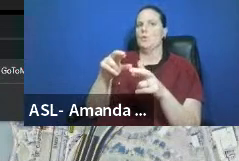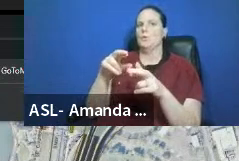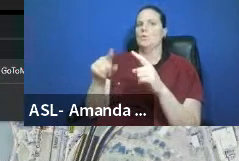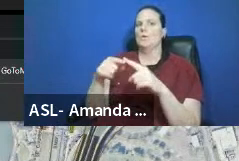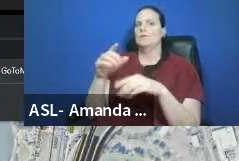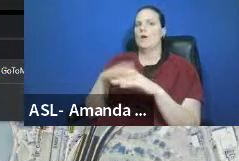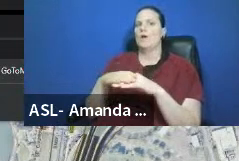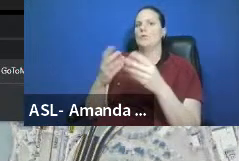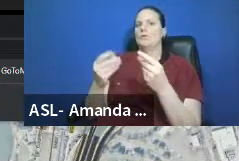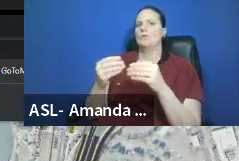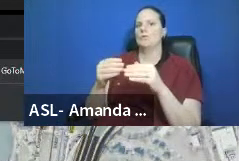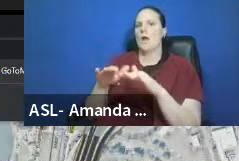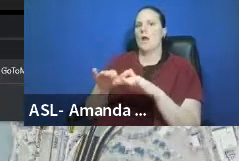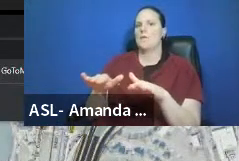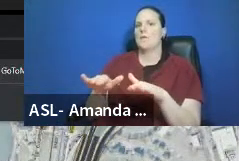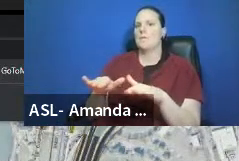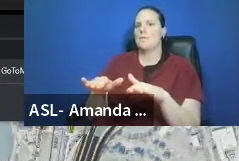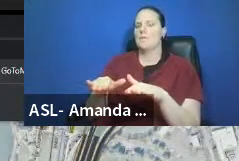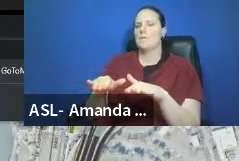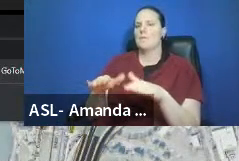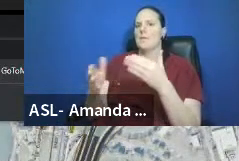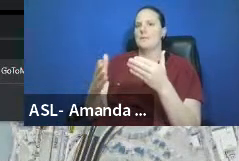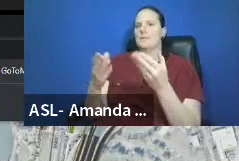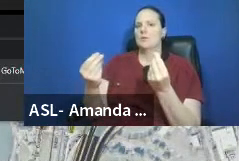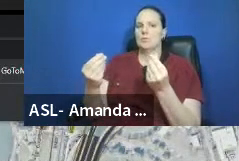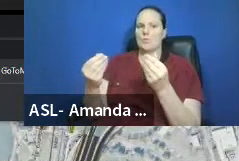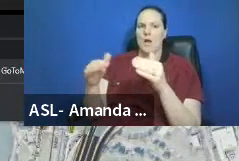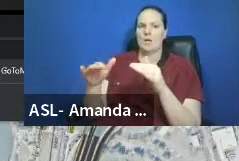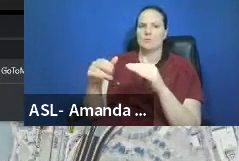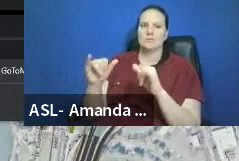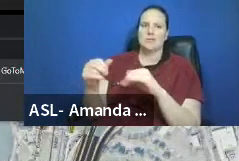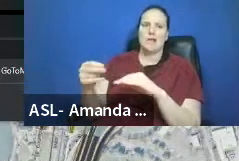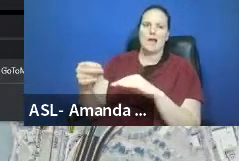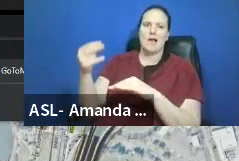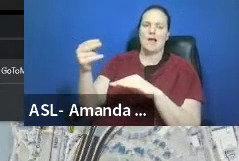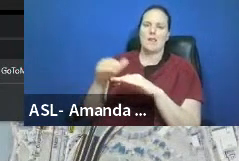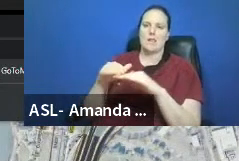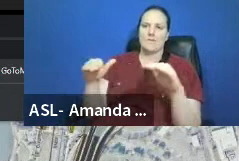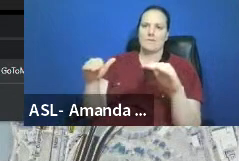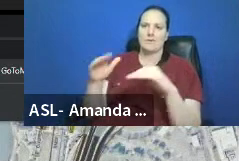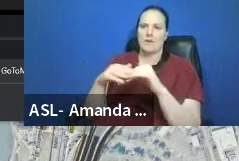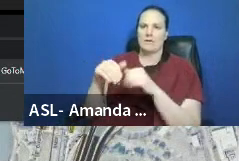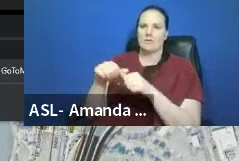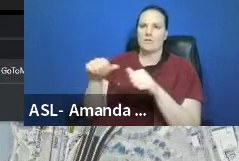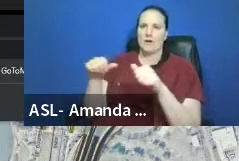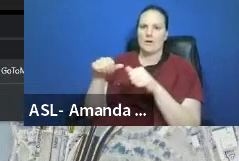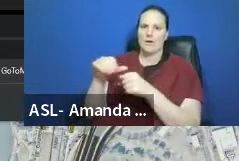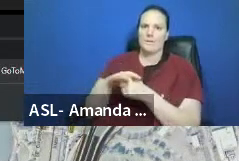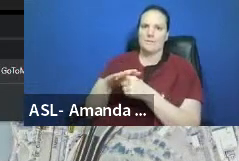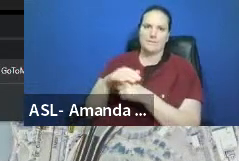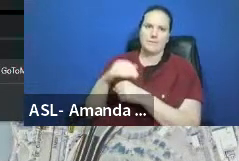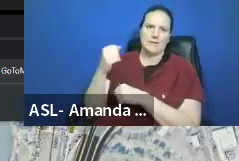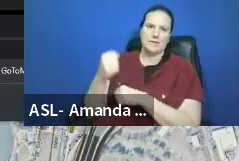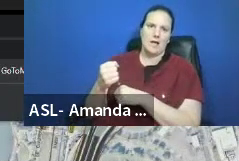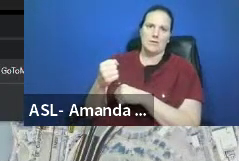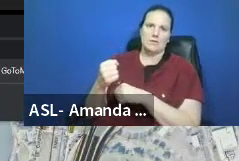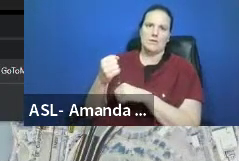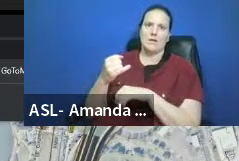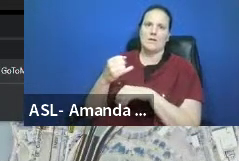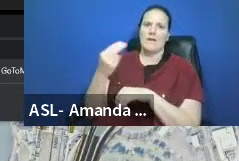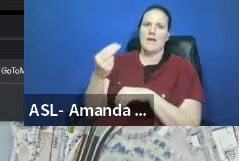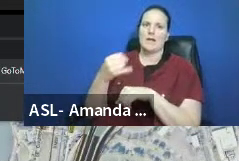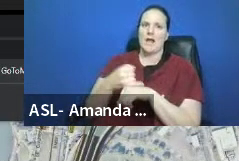the ground, and it may be ground that's still at a higher level than the surrounding areas. For instance, the south side of Hayden Island, you see